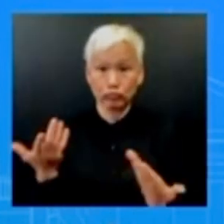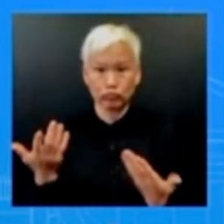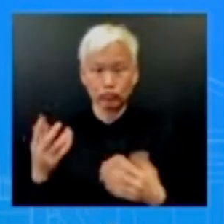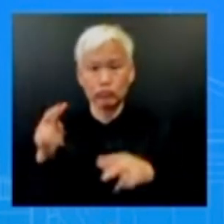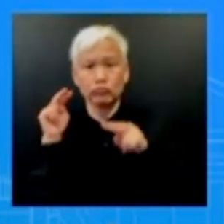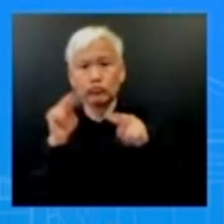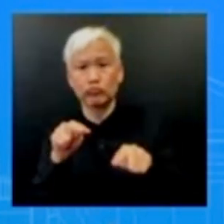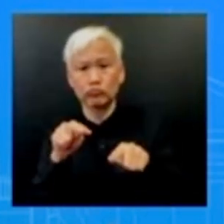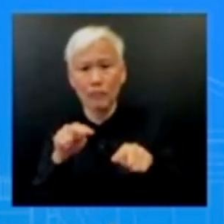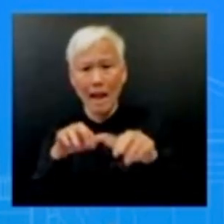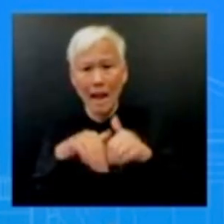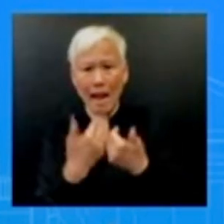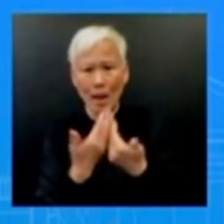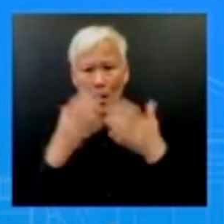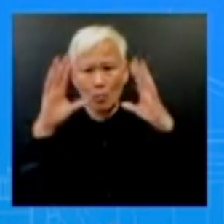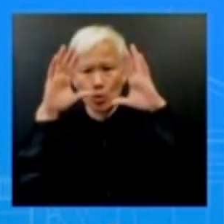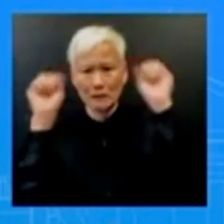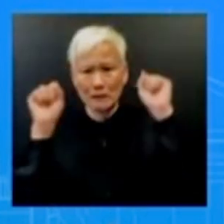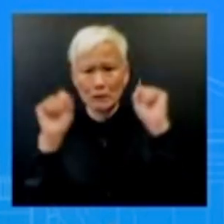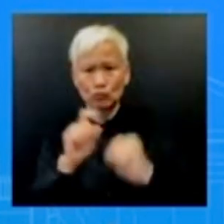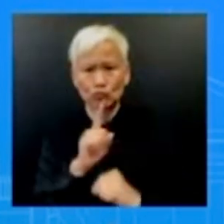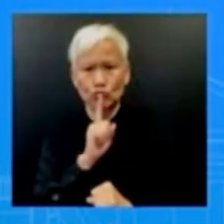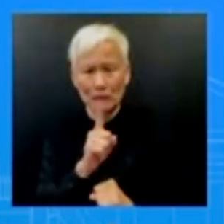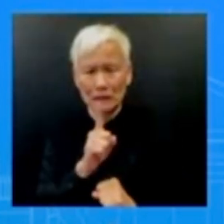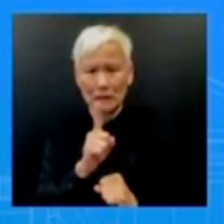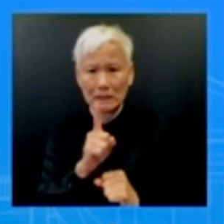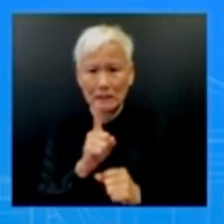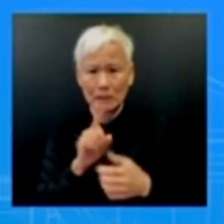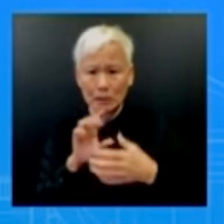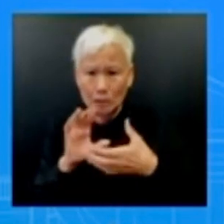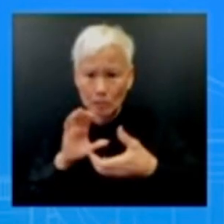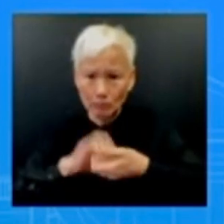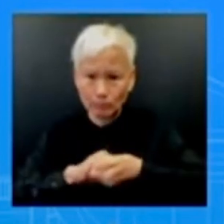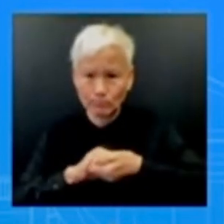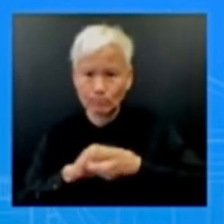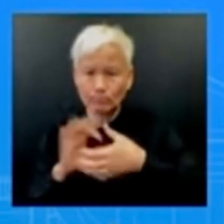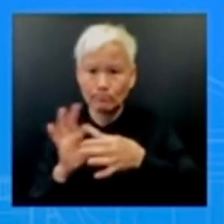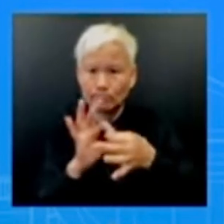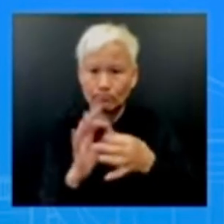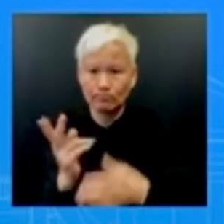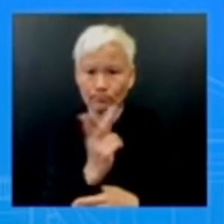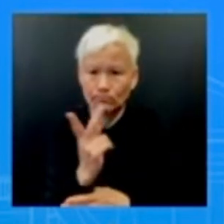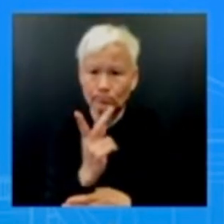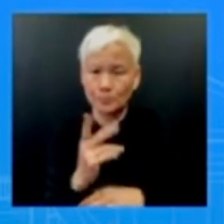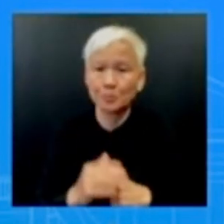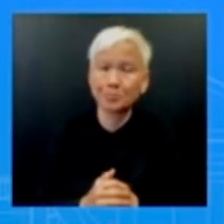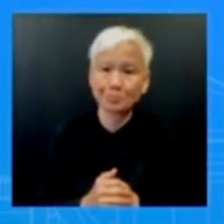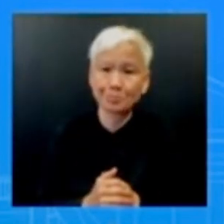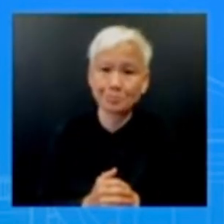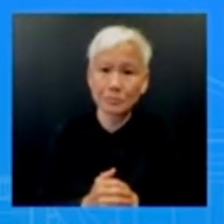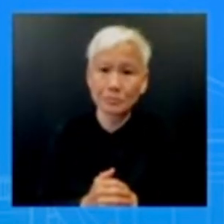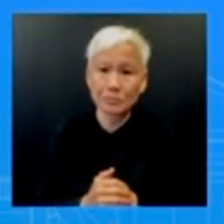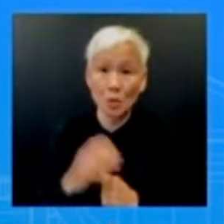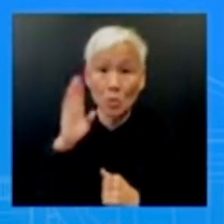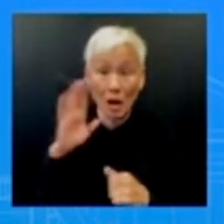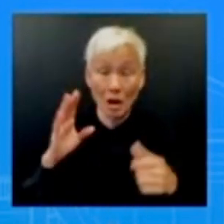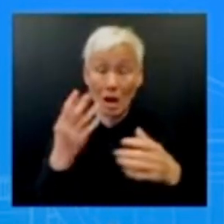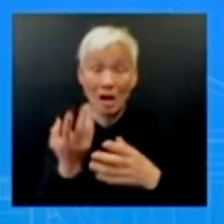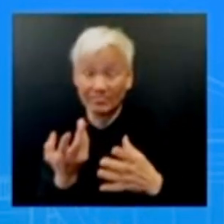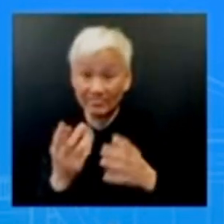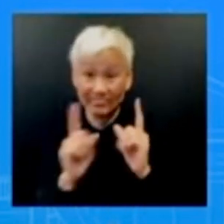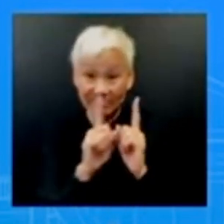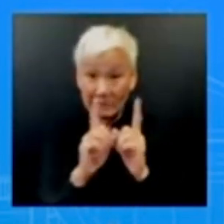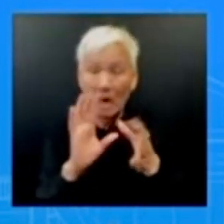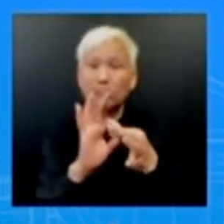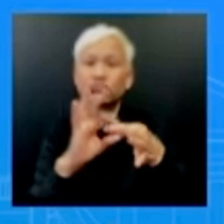really revitalized and restored alliances and partnerships that were let go, if not ridiculed, in the previous administration. We